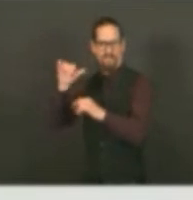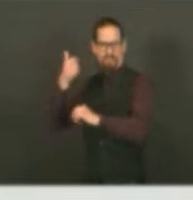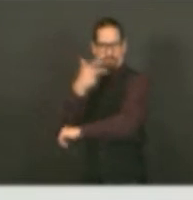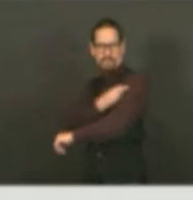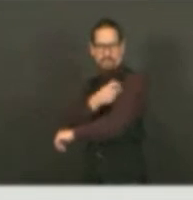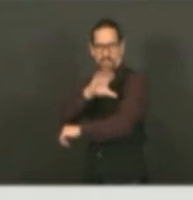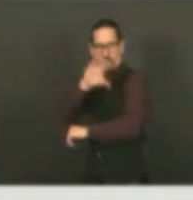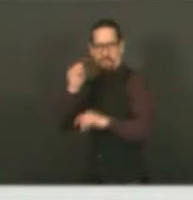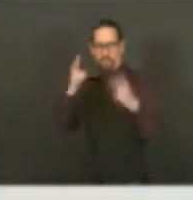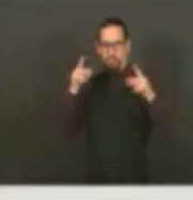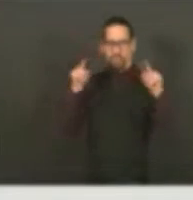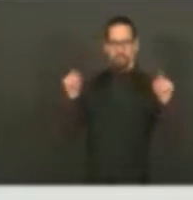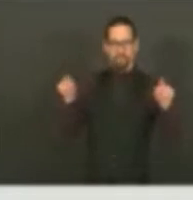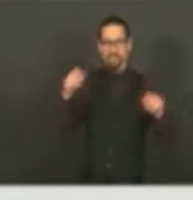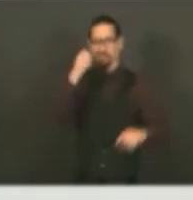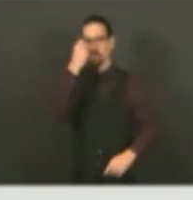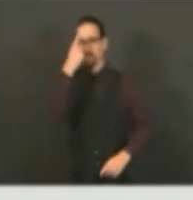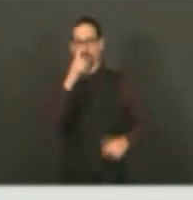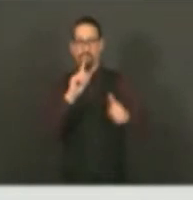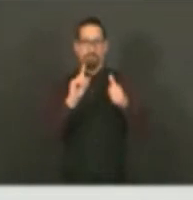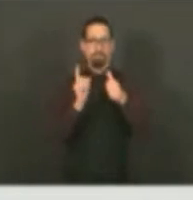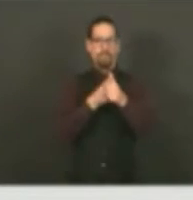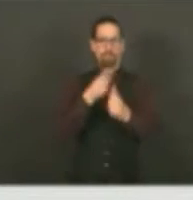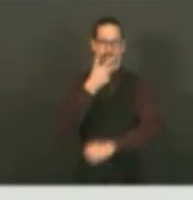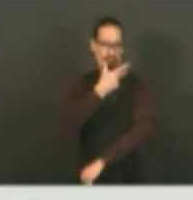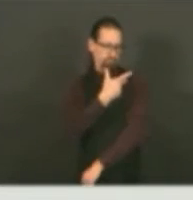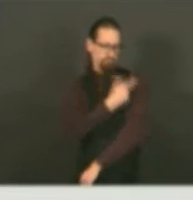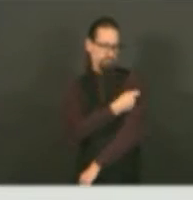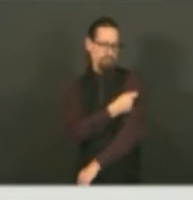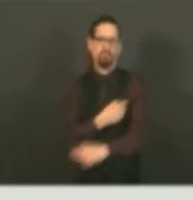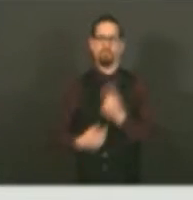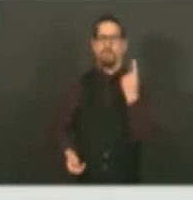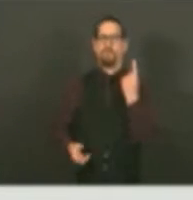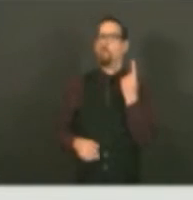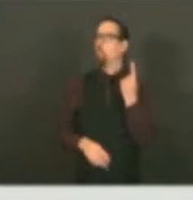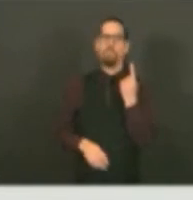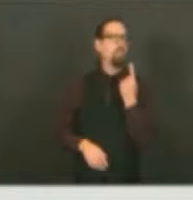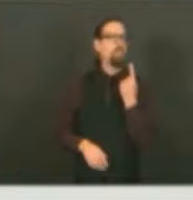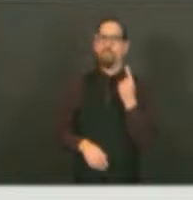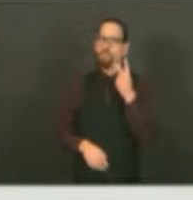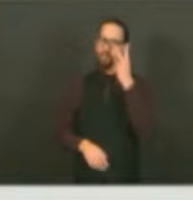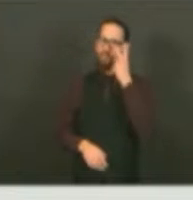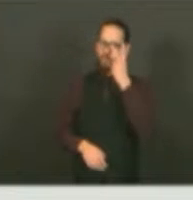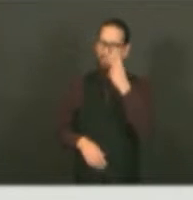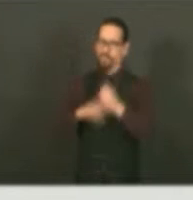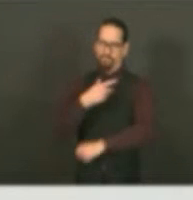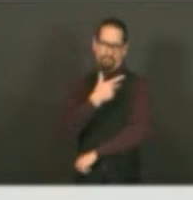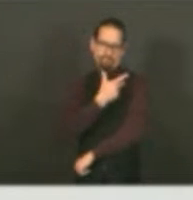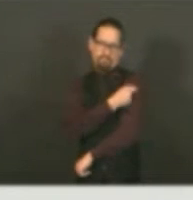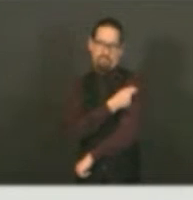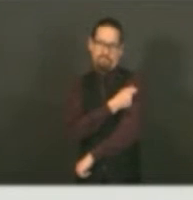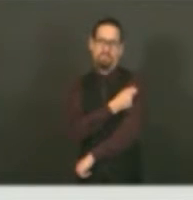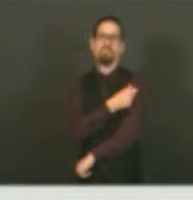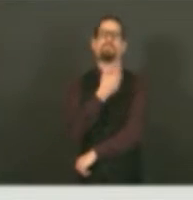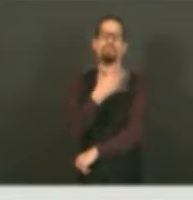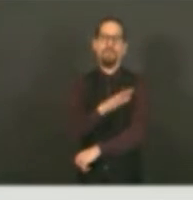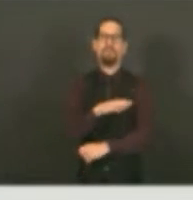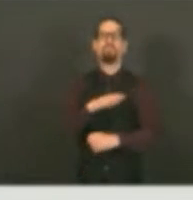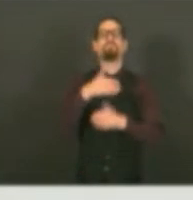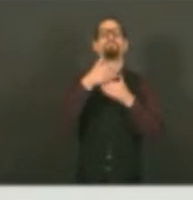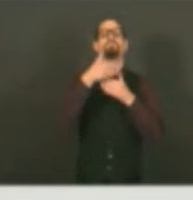shots, both 3 to 4 weeks apart. And so we have to reserve some of that supply, of course, for the second dose in people that got the first